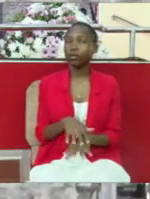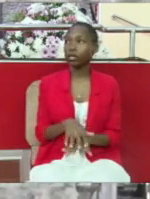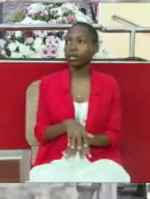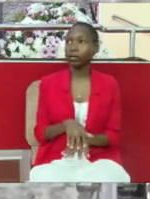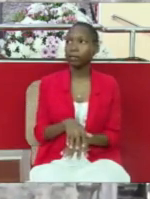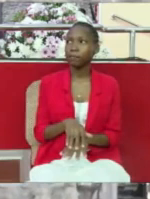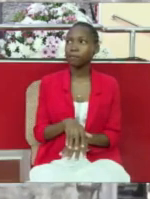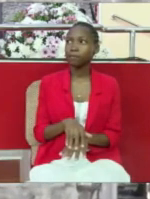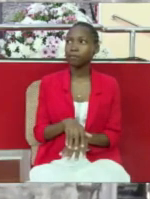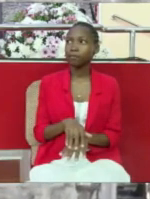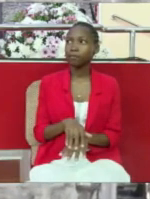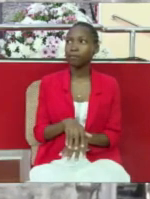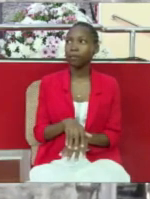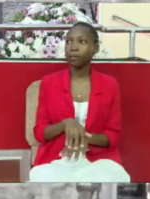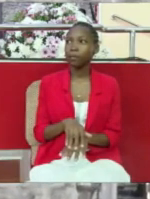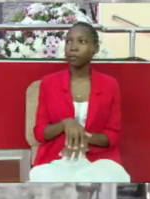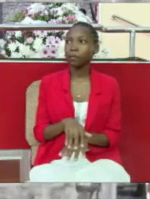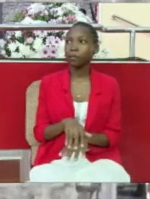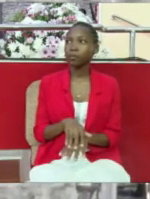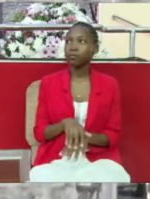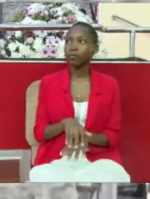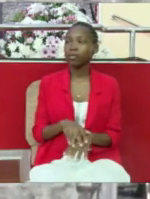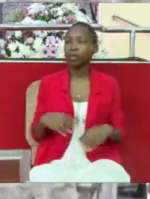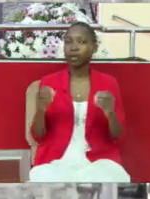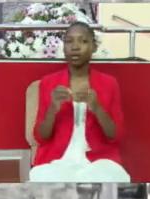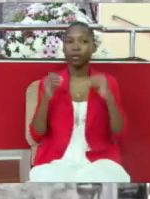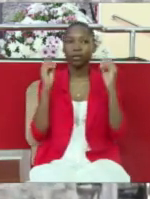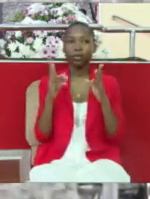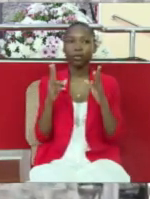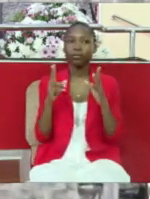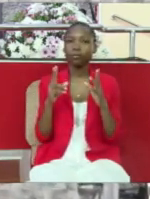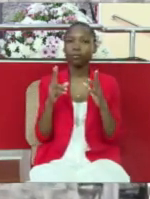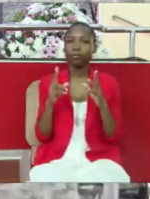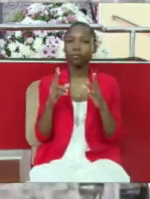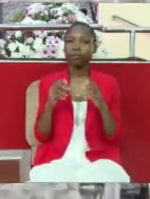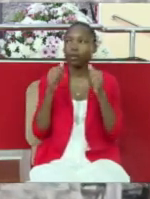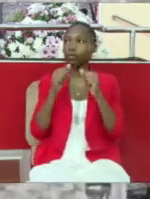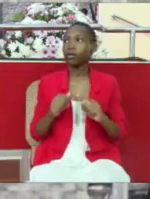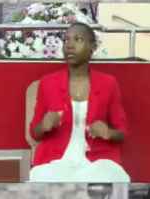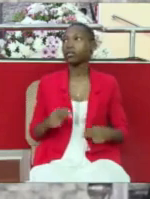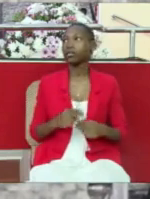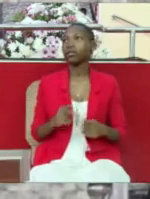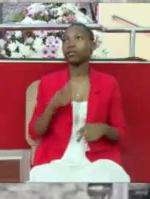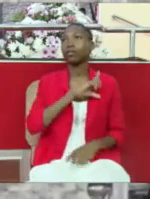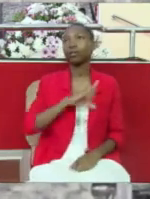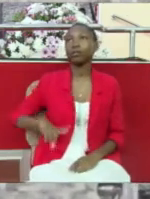gentle guidance. Amen. Hallelujah. Amen. Oh, blessed be the name of the Lord. Amen.